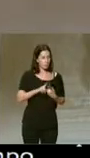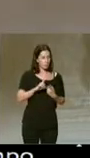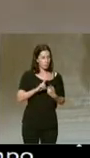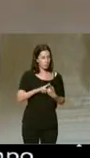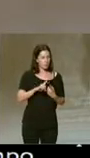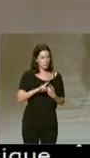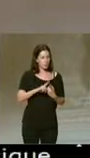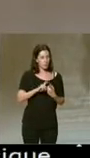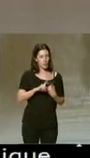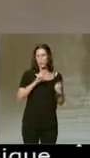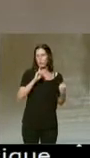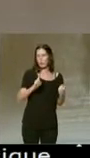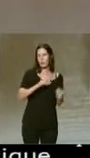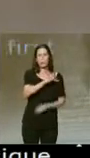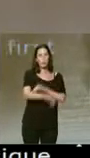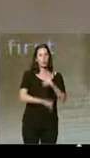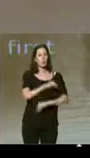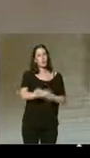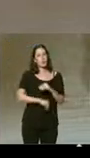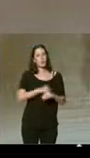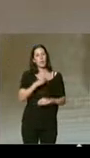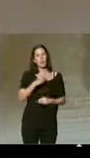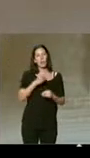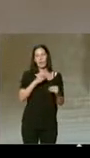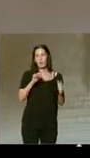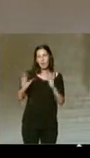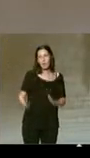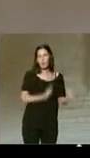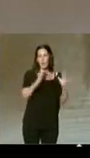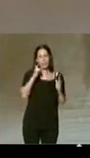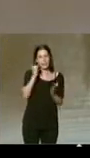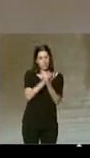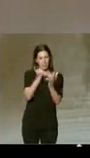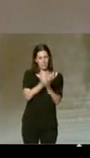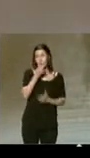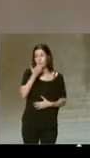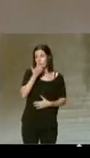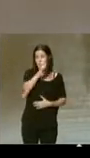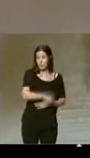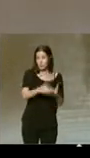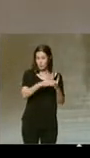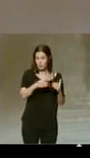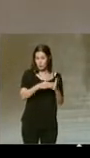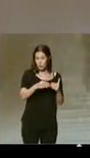thing that it's not so clear to me is to only use them in the testing phase.